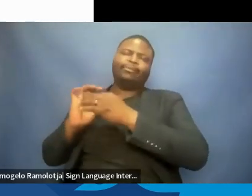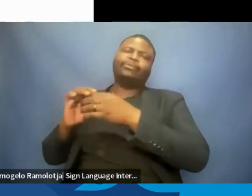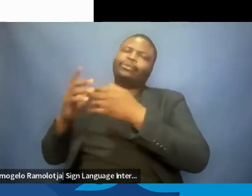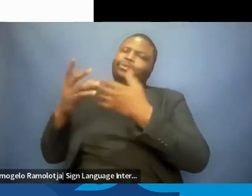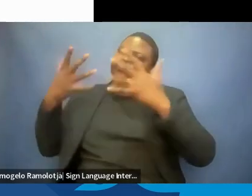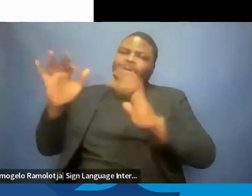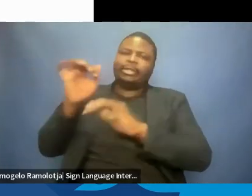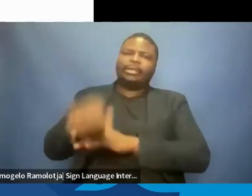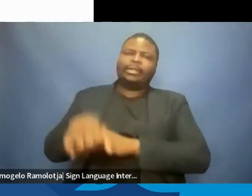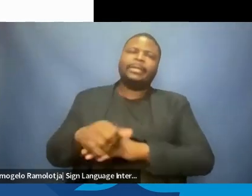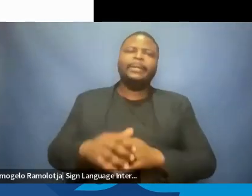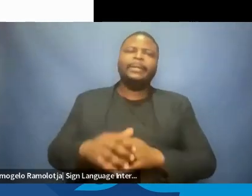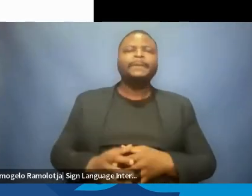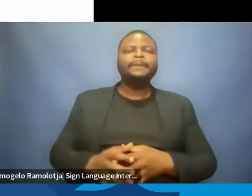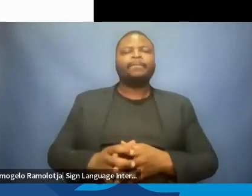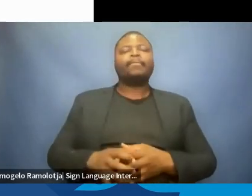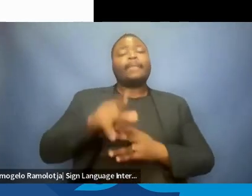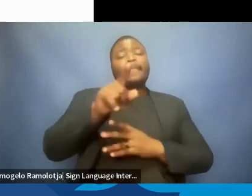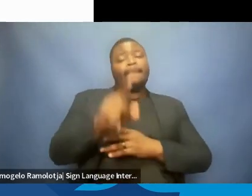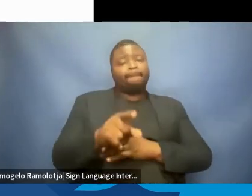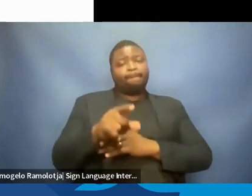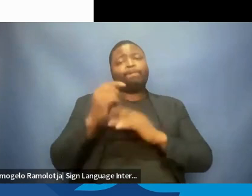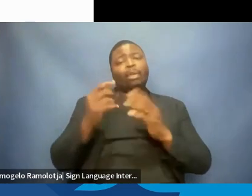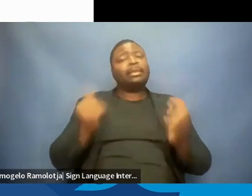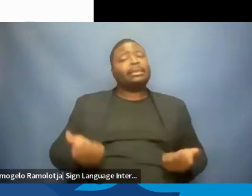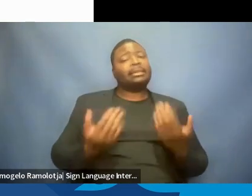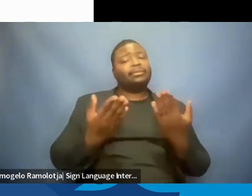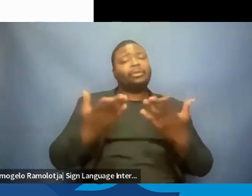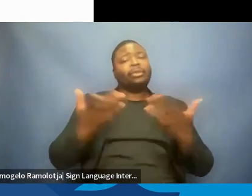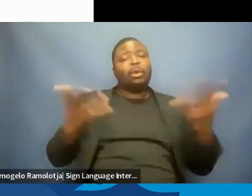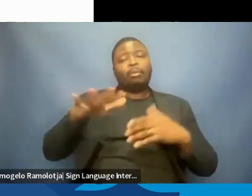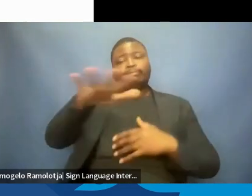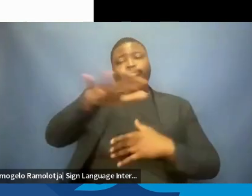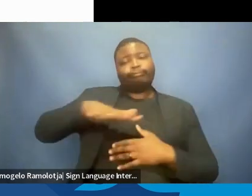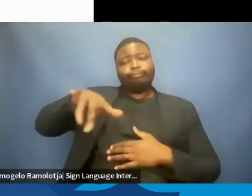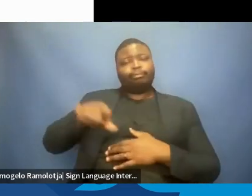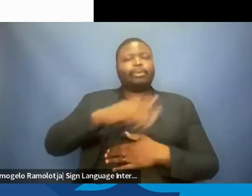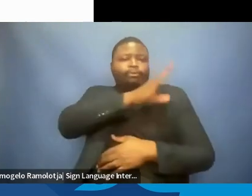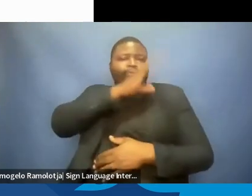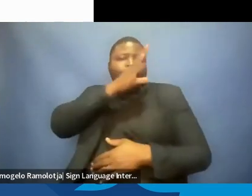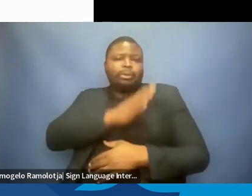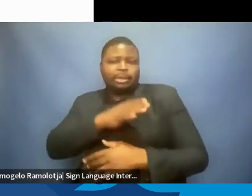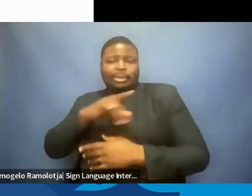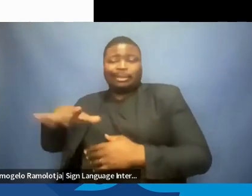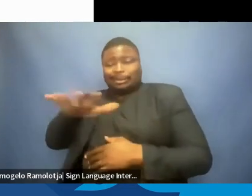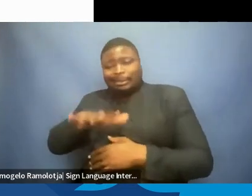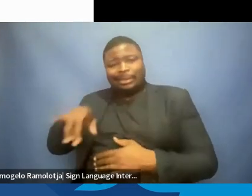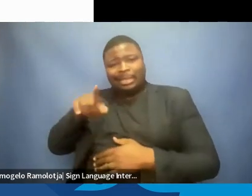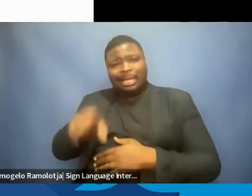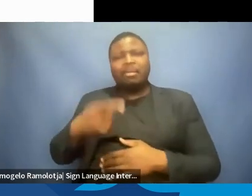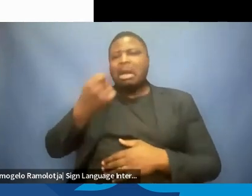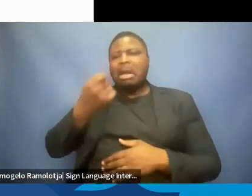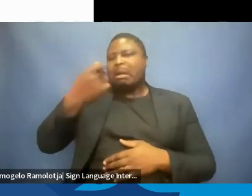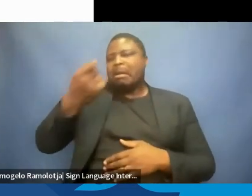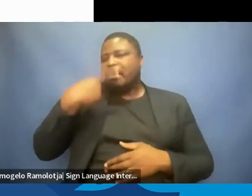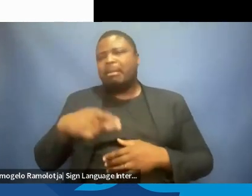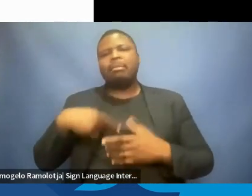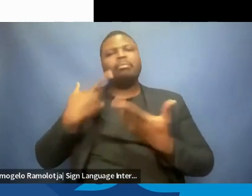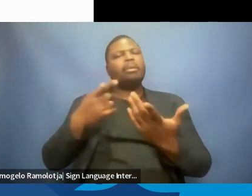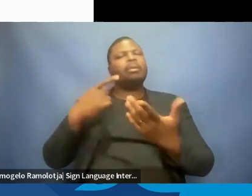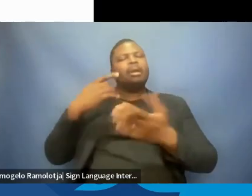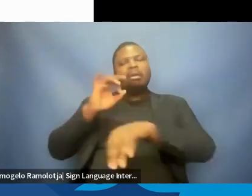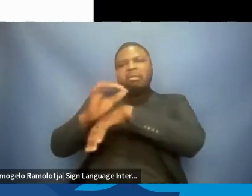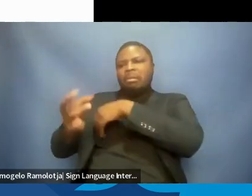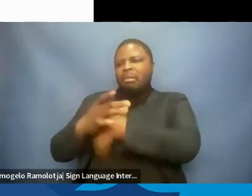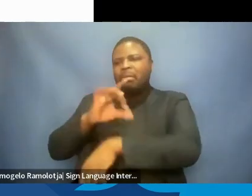example, NGOs, churches, other organizations that we've developed relationships with. The services